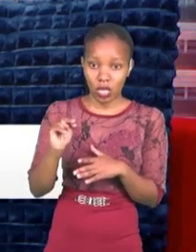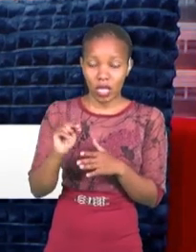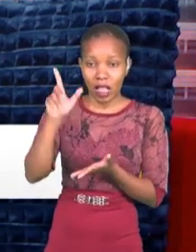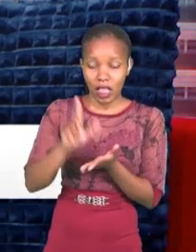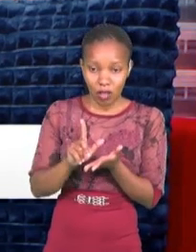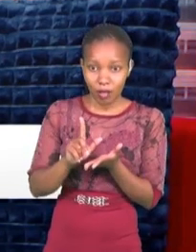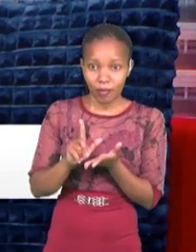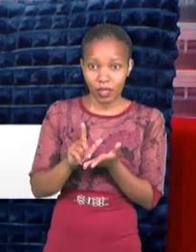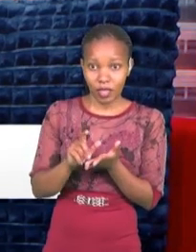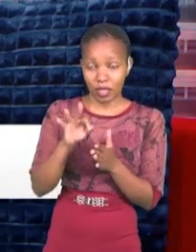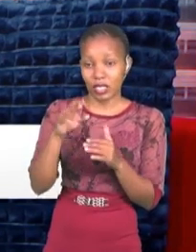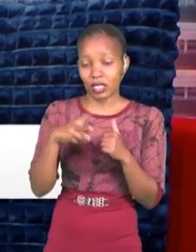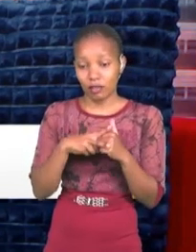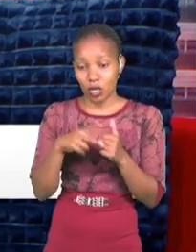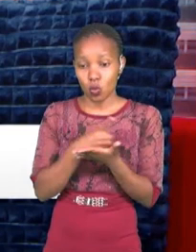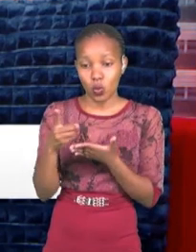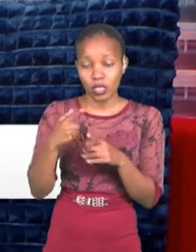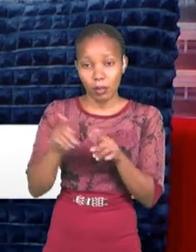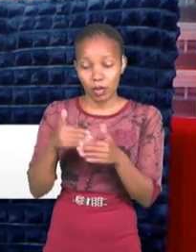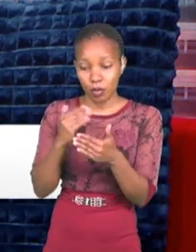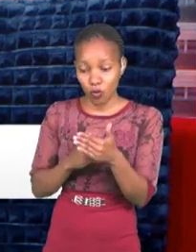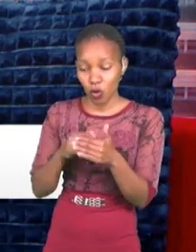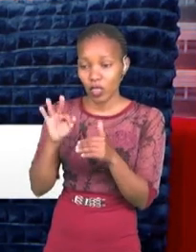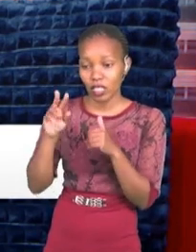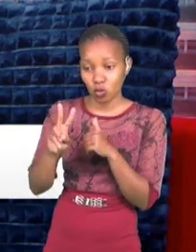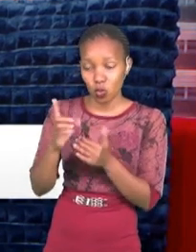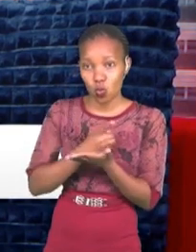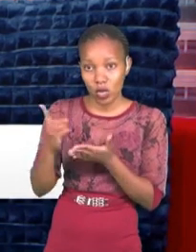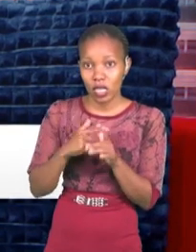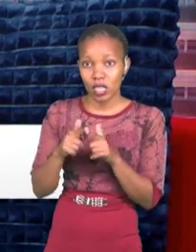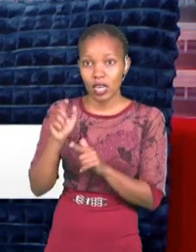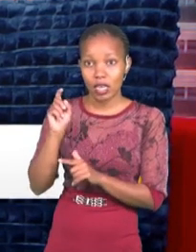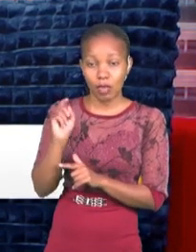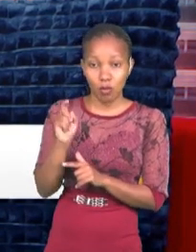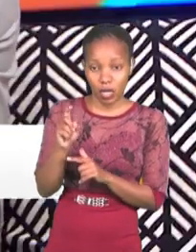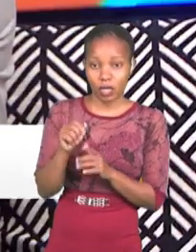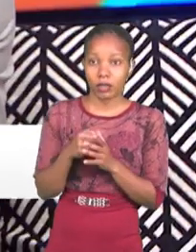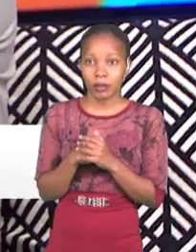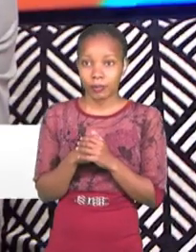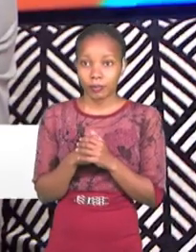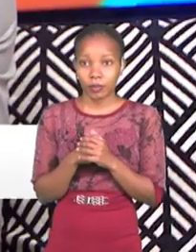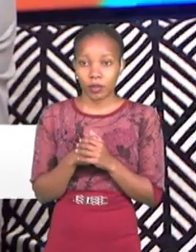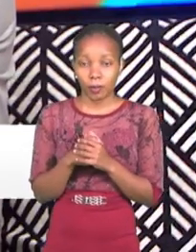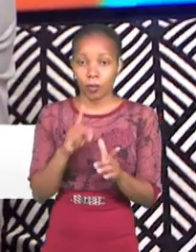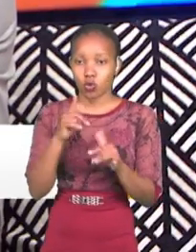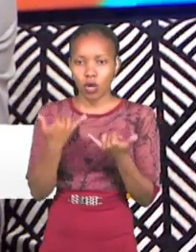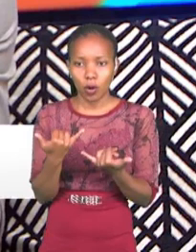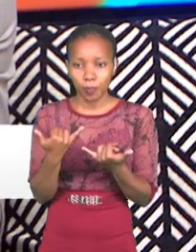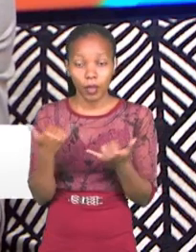on the child condition also. But before 32 weeks, it's necessary to do incubation. Now the complications, you